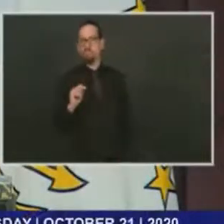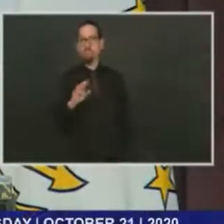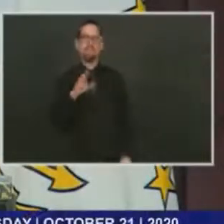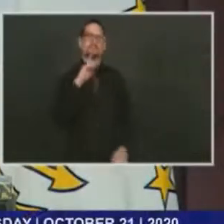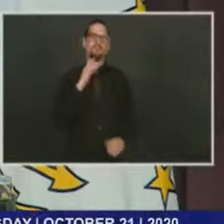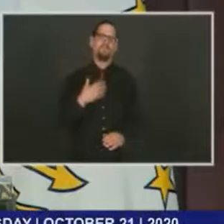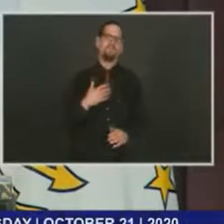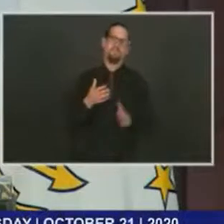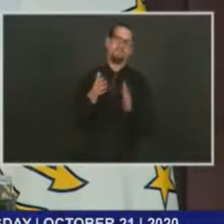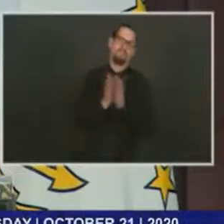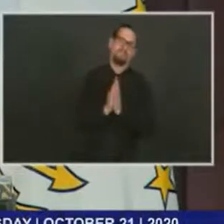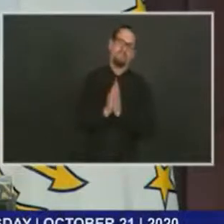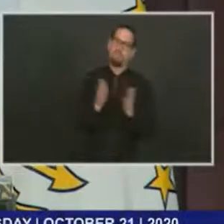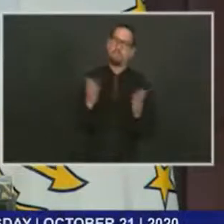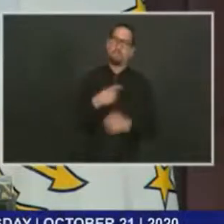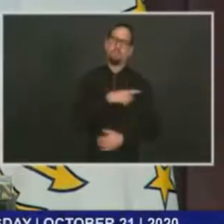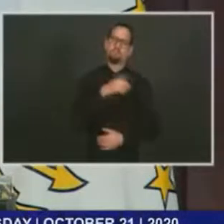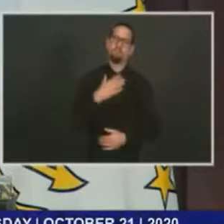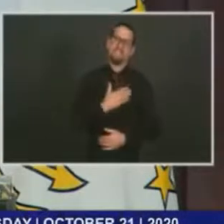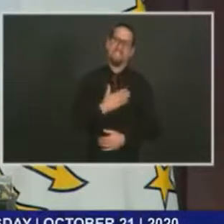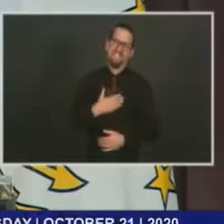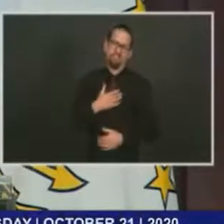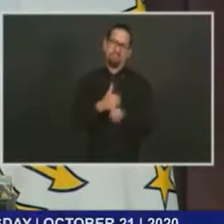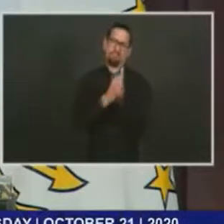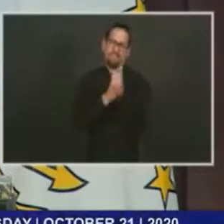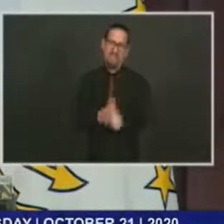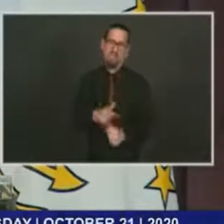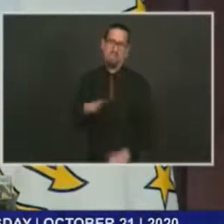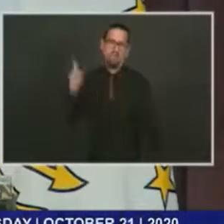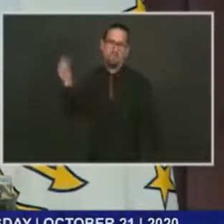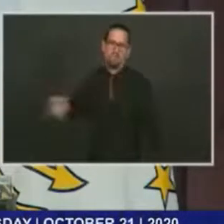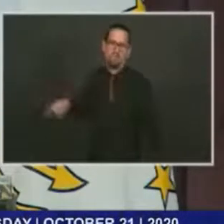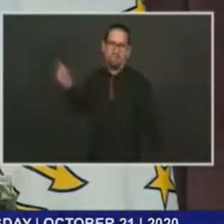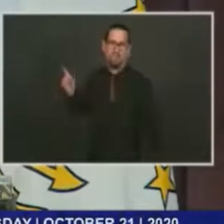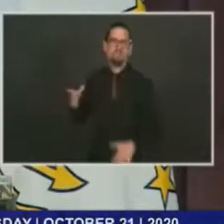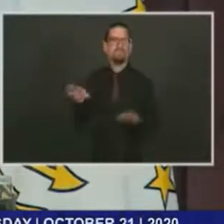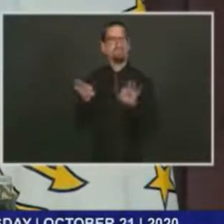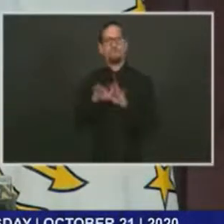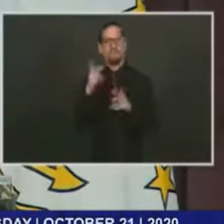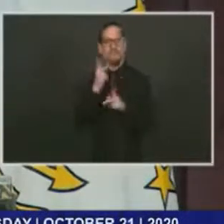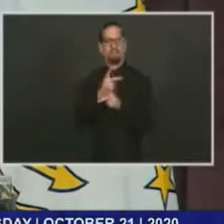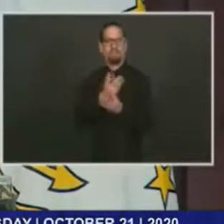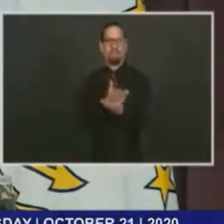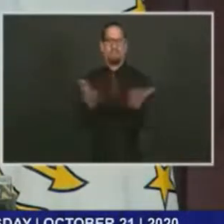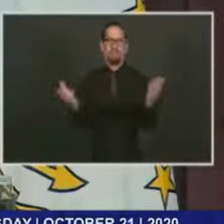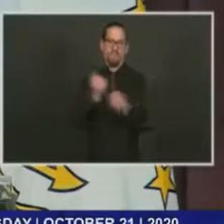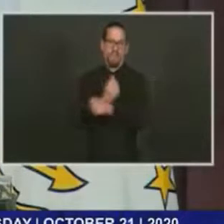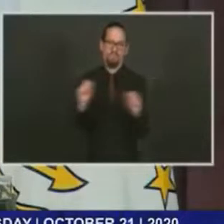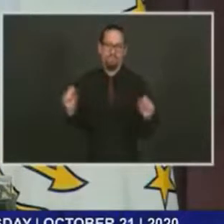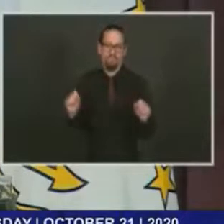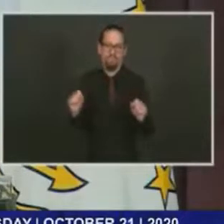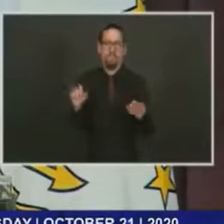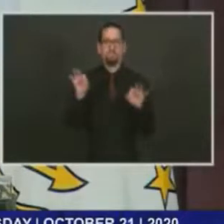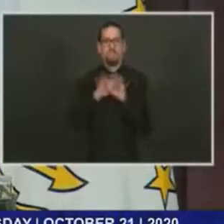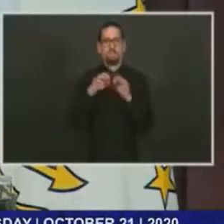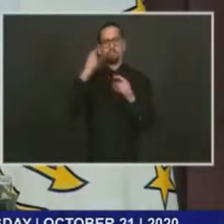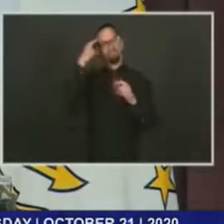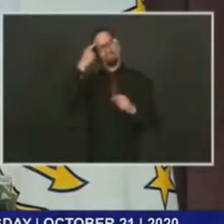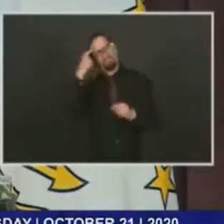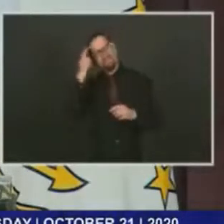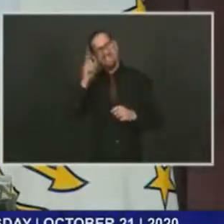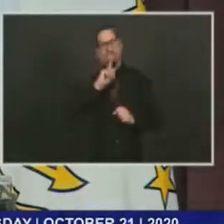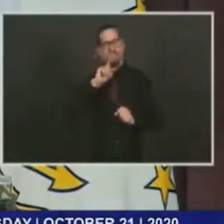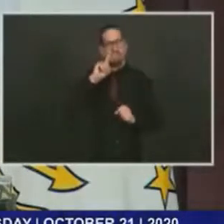you are. These are guidelines for safe Thanksgiving. Get in your head, commit yourself to having a